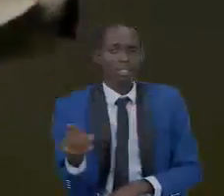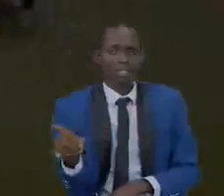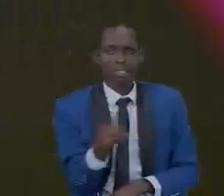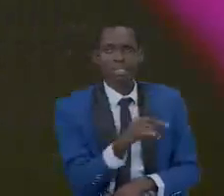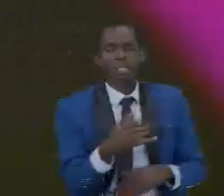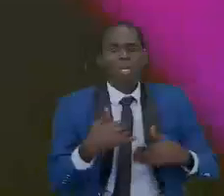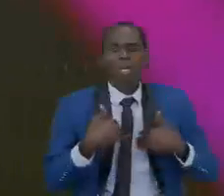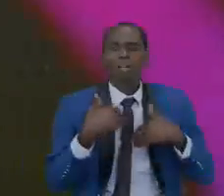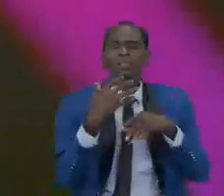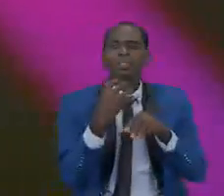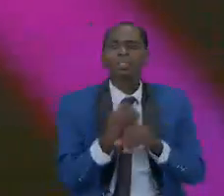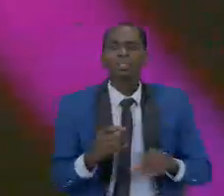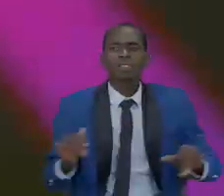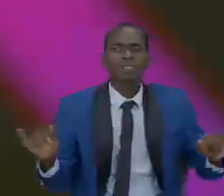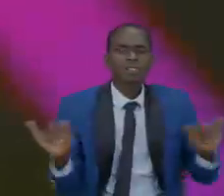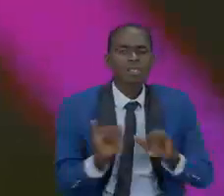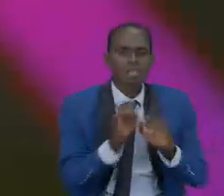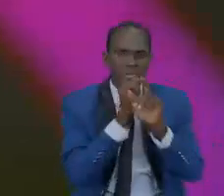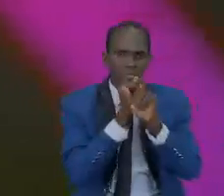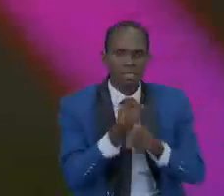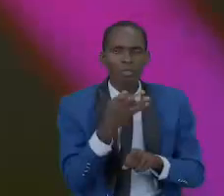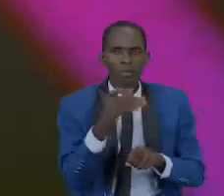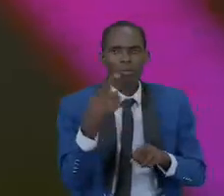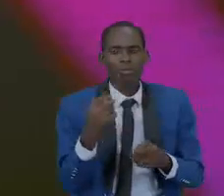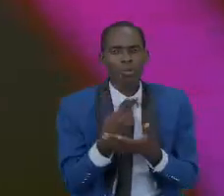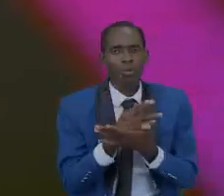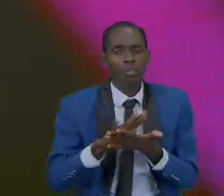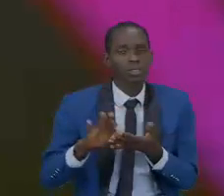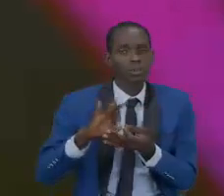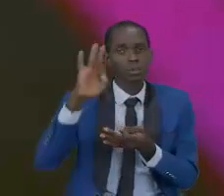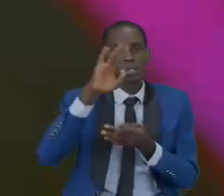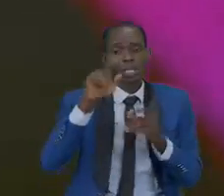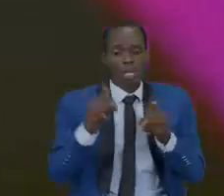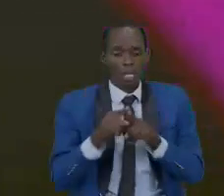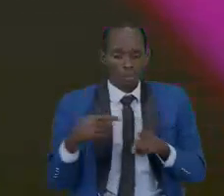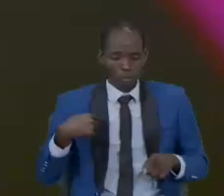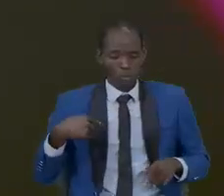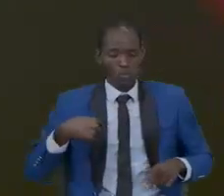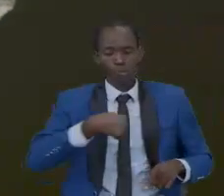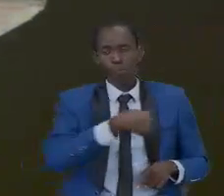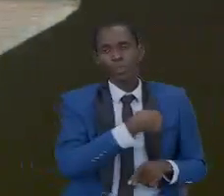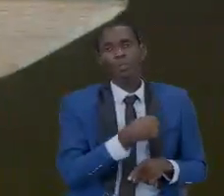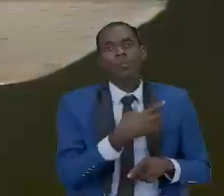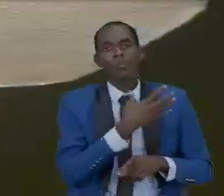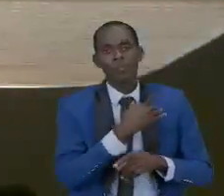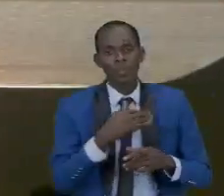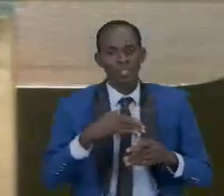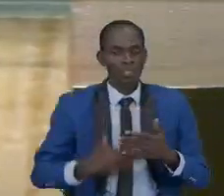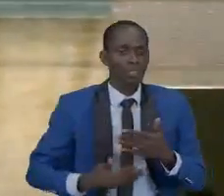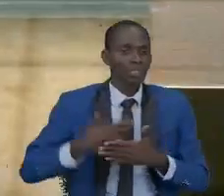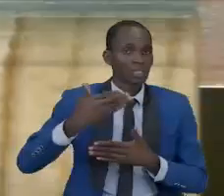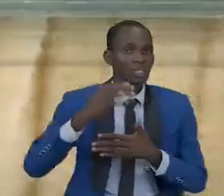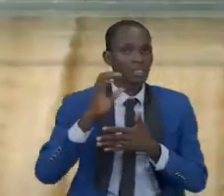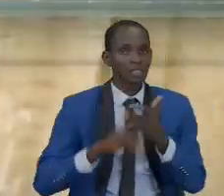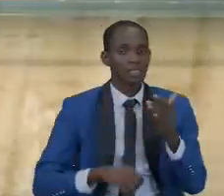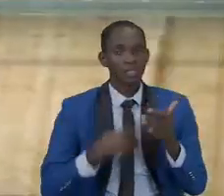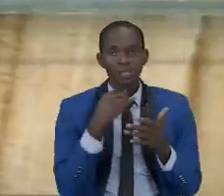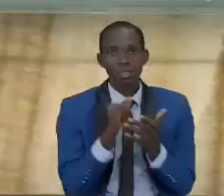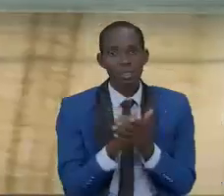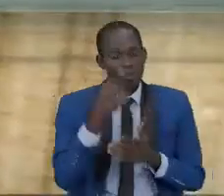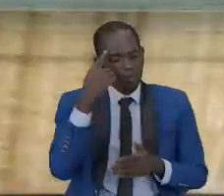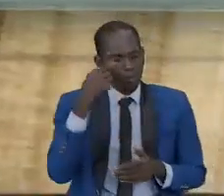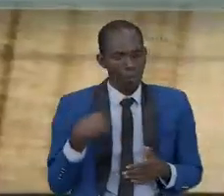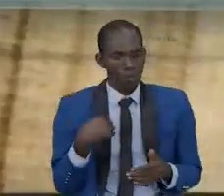the same gift of the Holy Ghost as we and then in the following chapter yes said for we